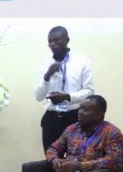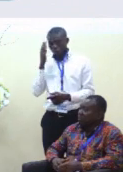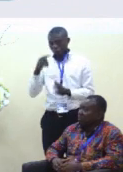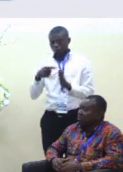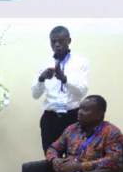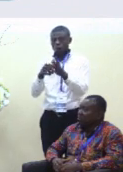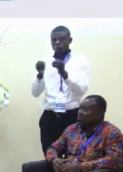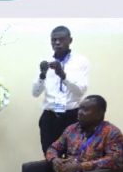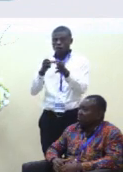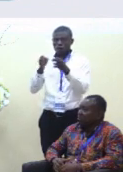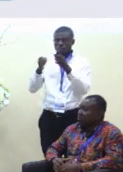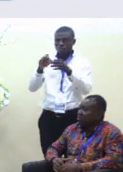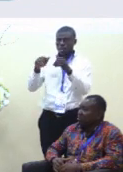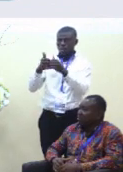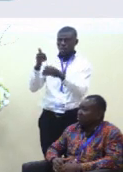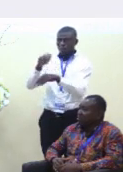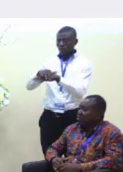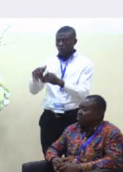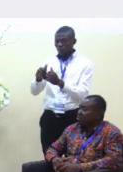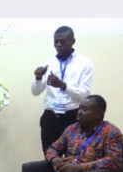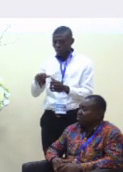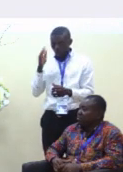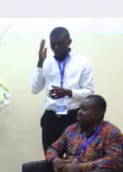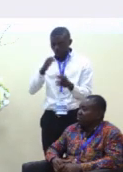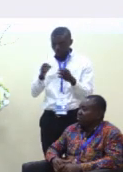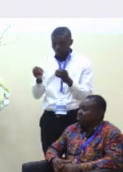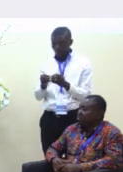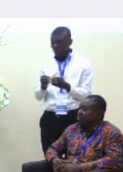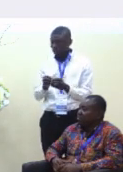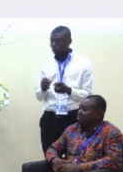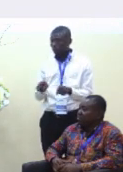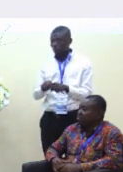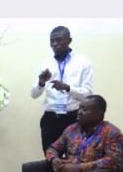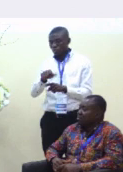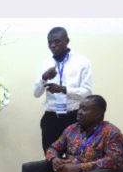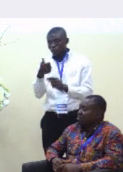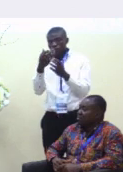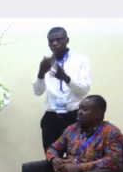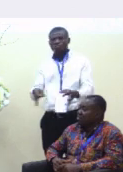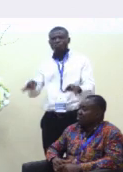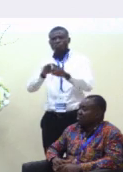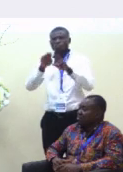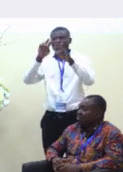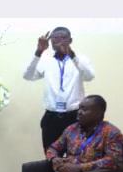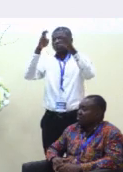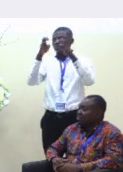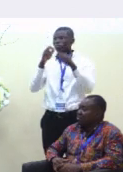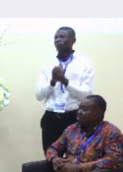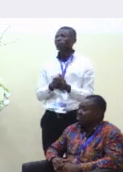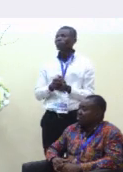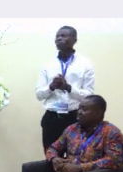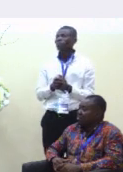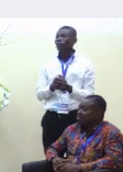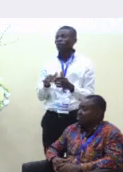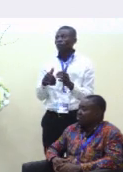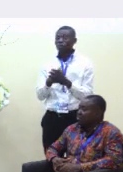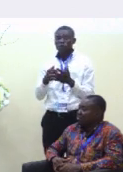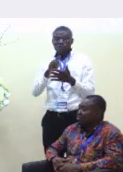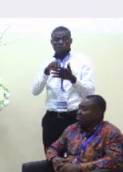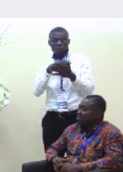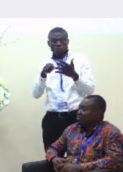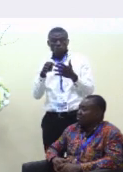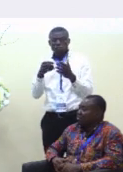more light on that shortly. Another key element of the stigma